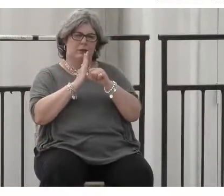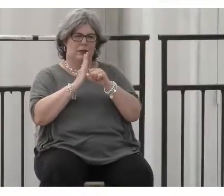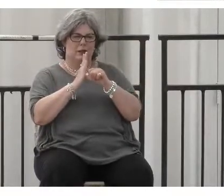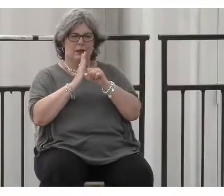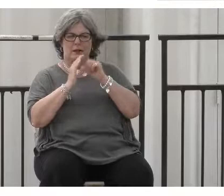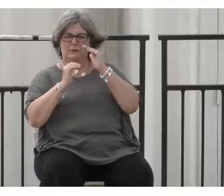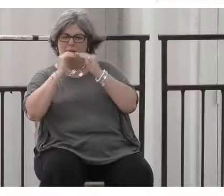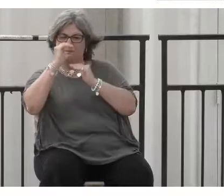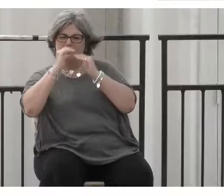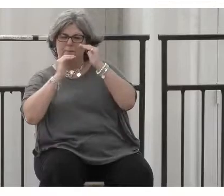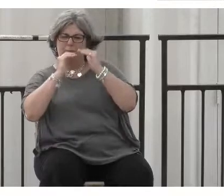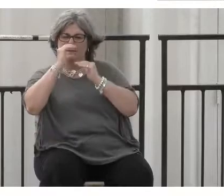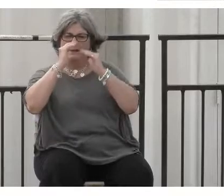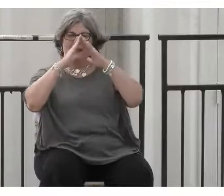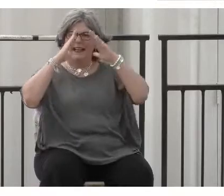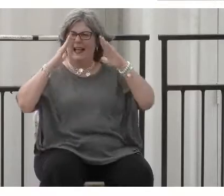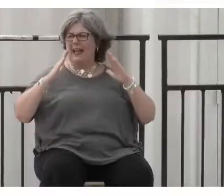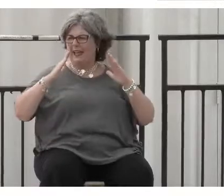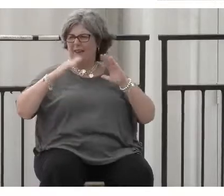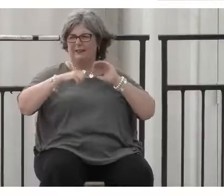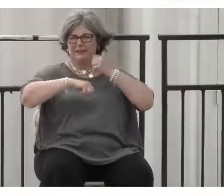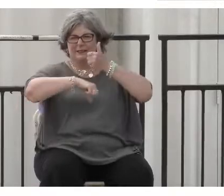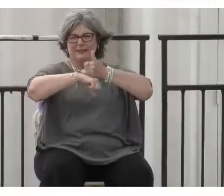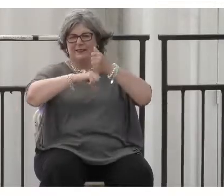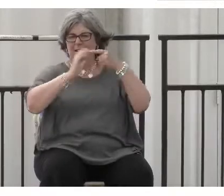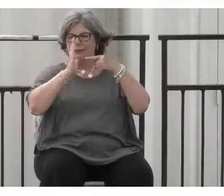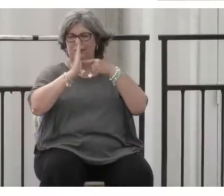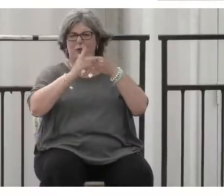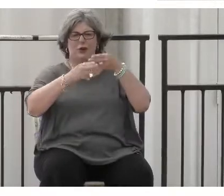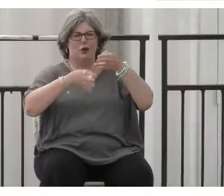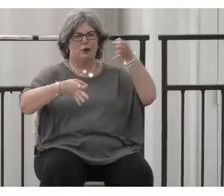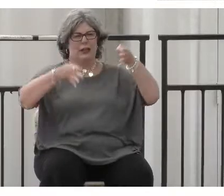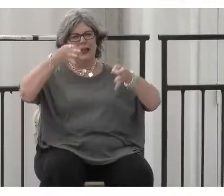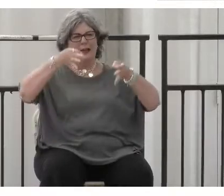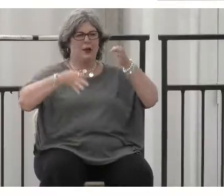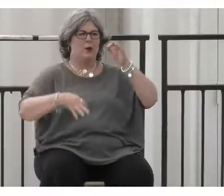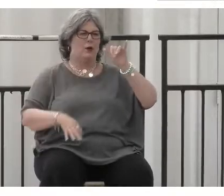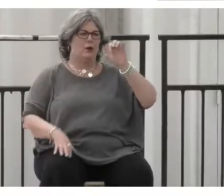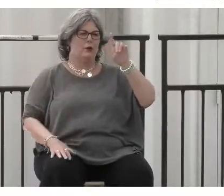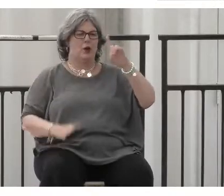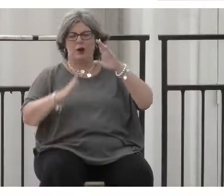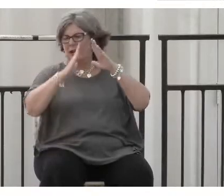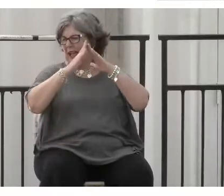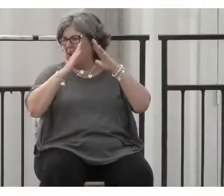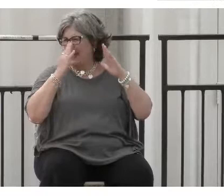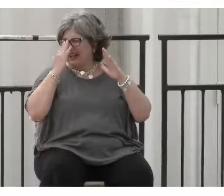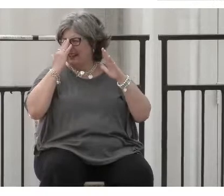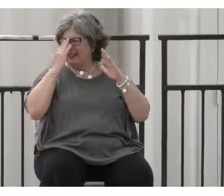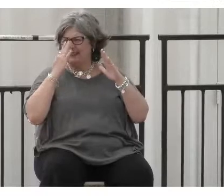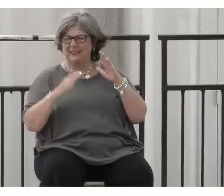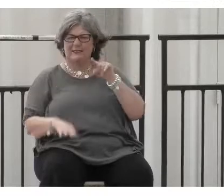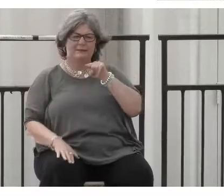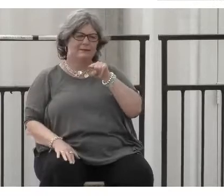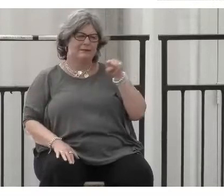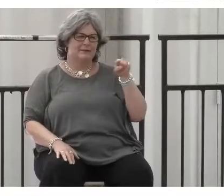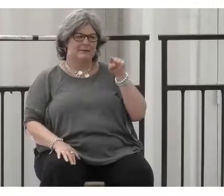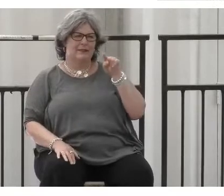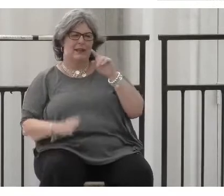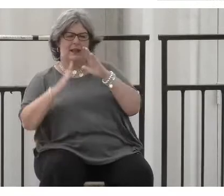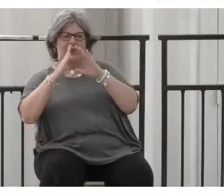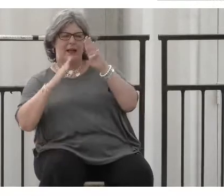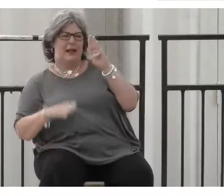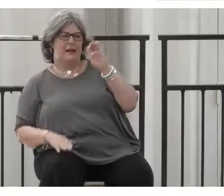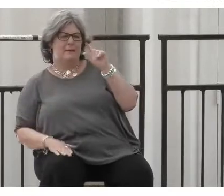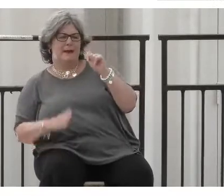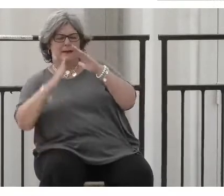structures like the house we are exhibiting, which is a courtyard house, normally known as a Beit al-Kubaisi. Beit stands for house